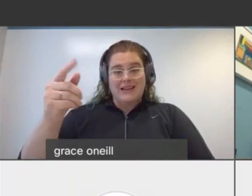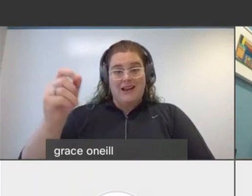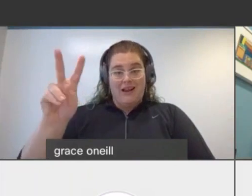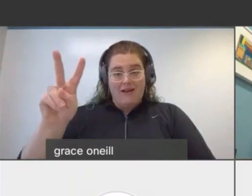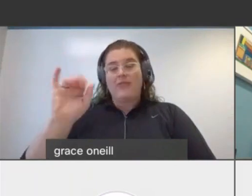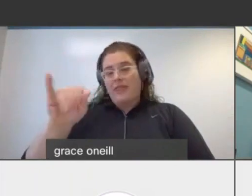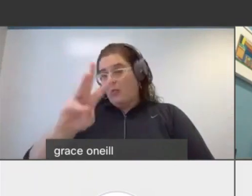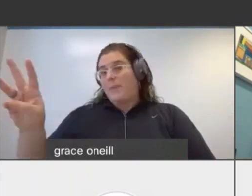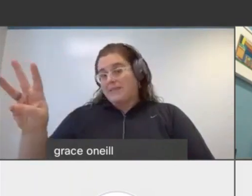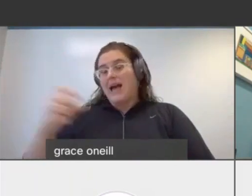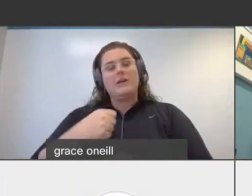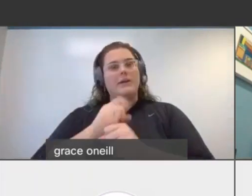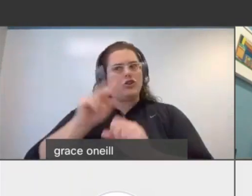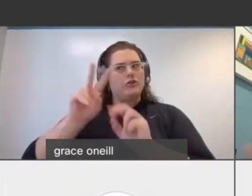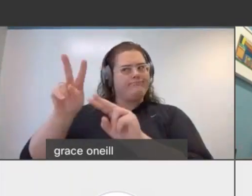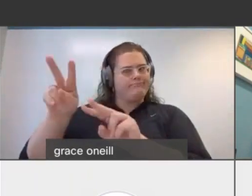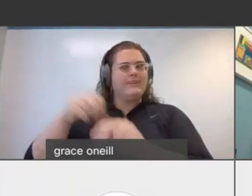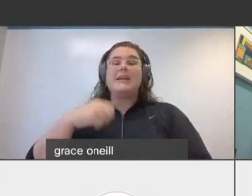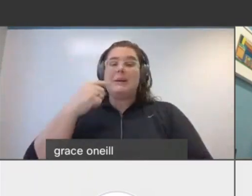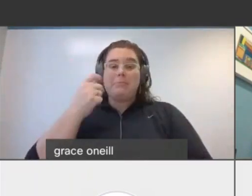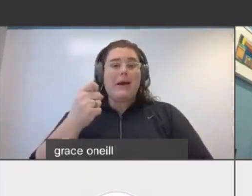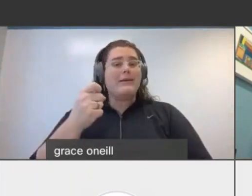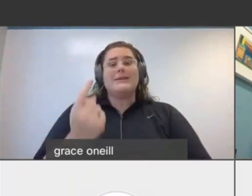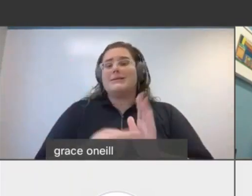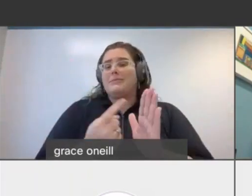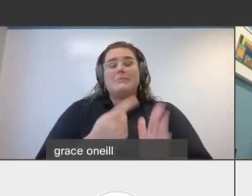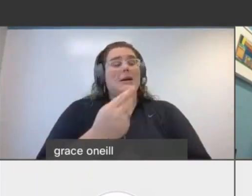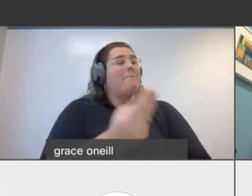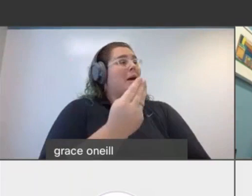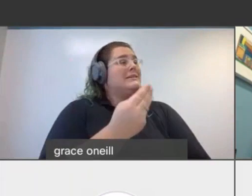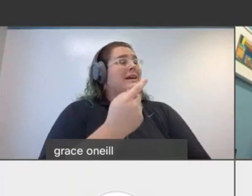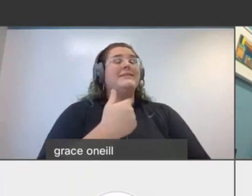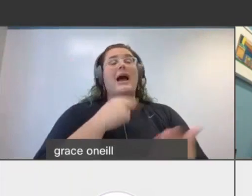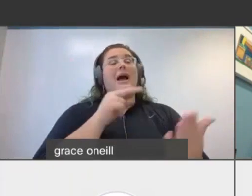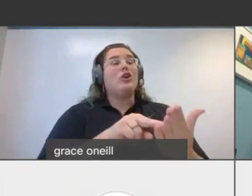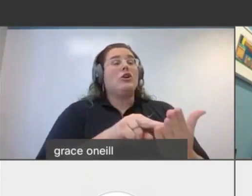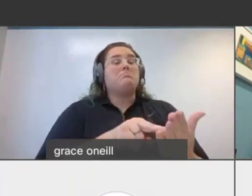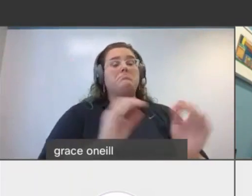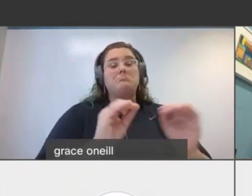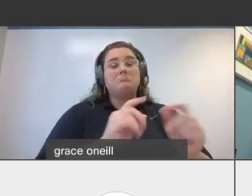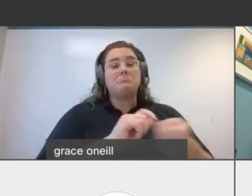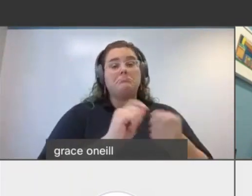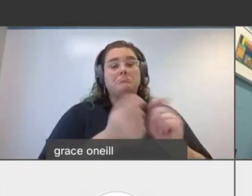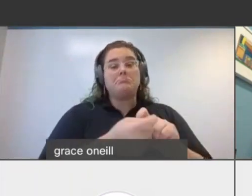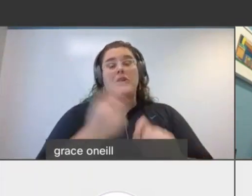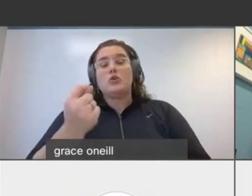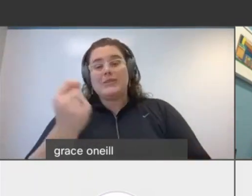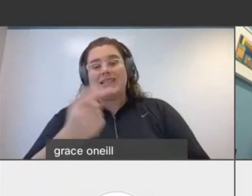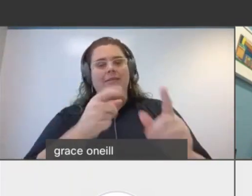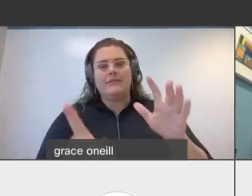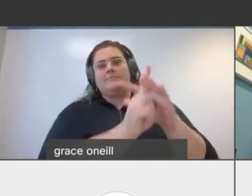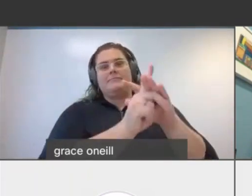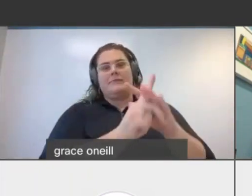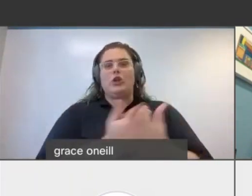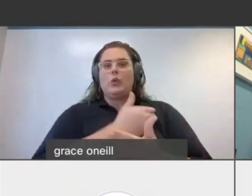updates. I know I had looked Monday, and then on Tuesday it was updated. So the recommendation now